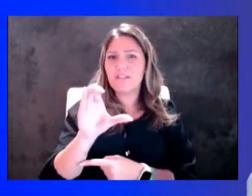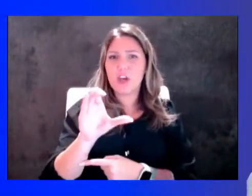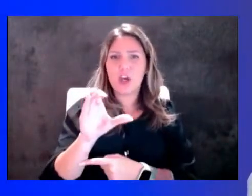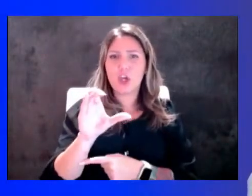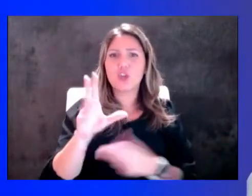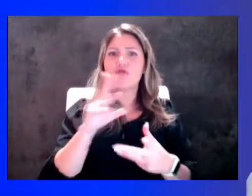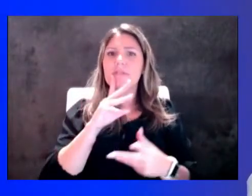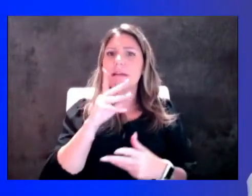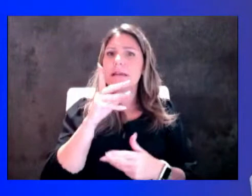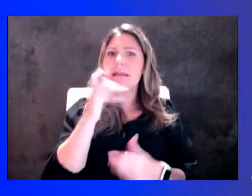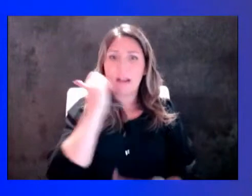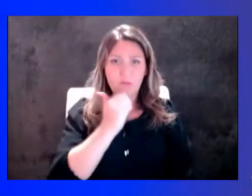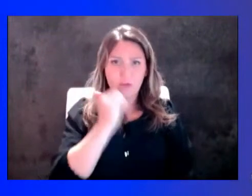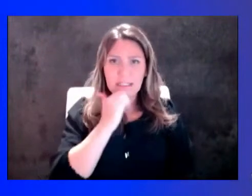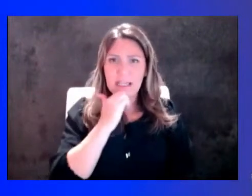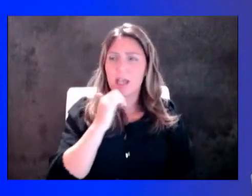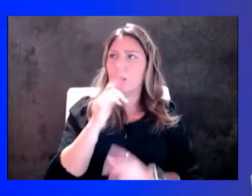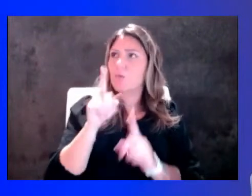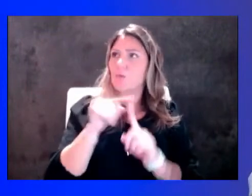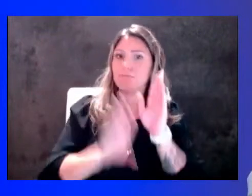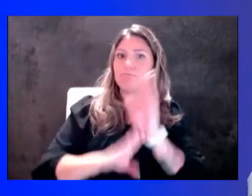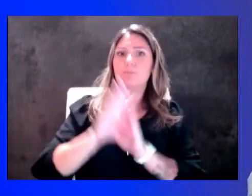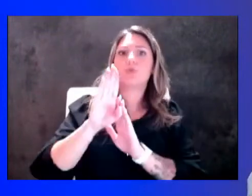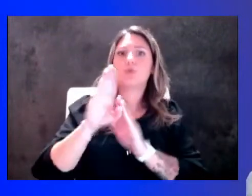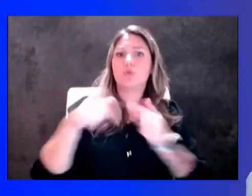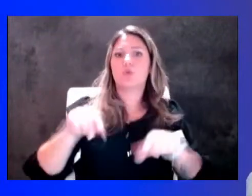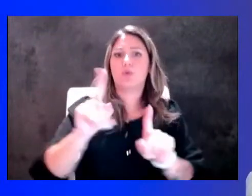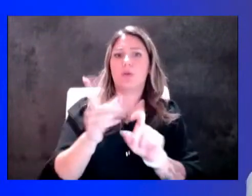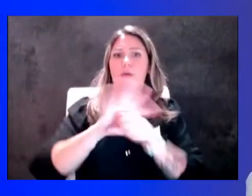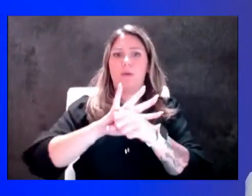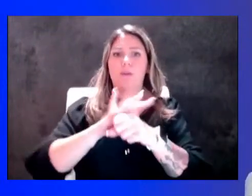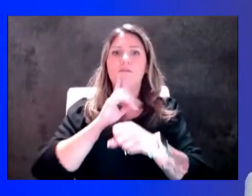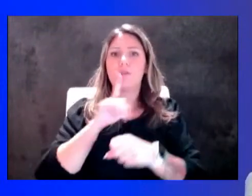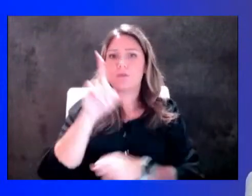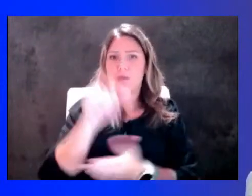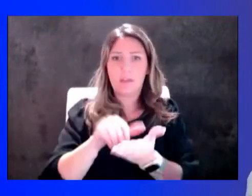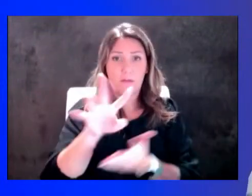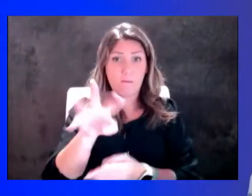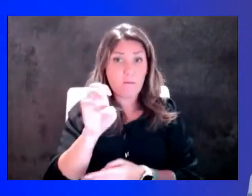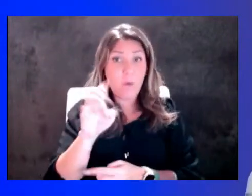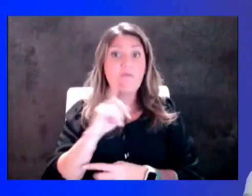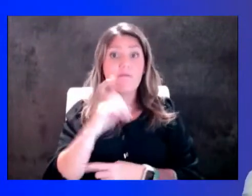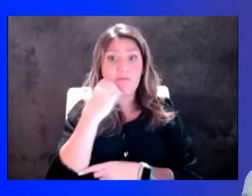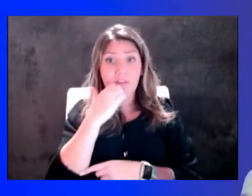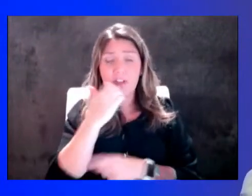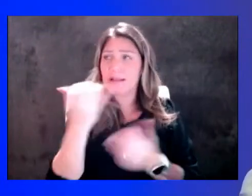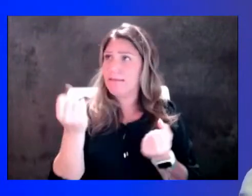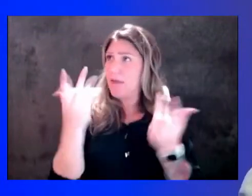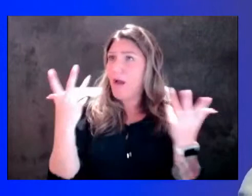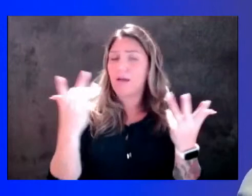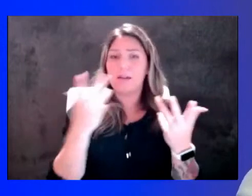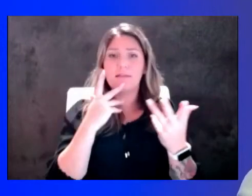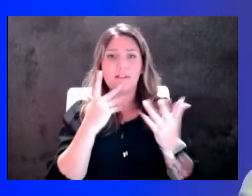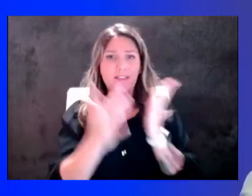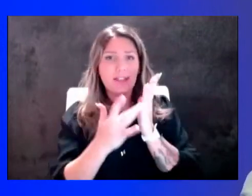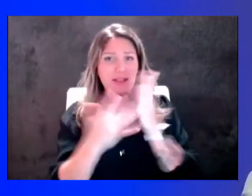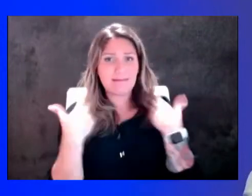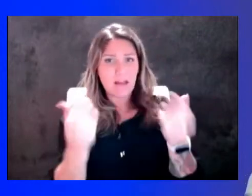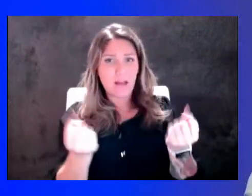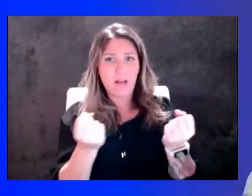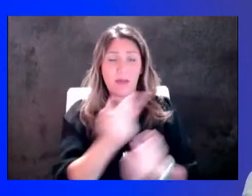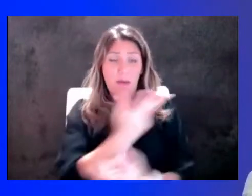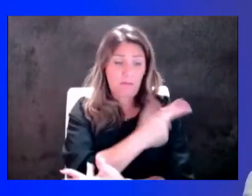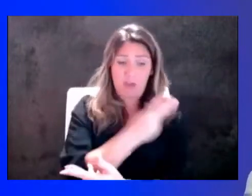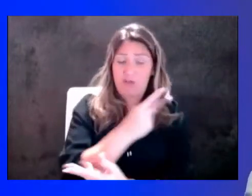peak, we were around 1,400 a day. Yeah. So we still do a lot of telehealth. I think our patients and our physicians have both become really comfortable